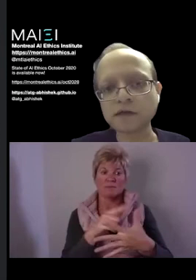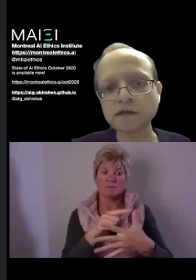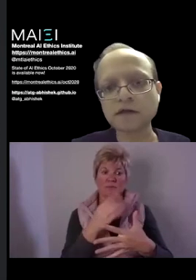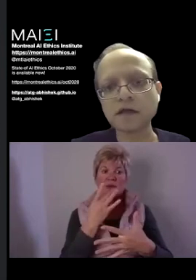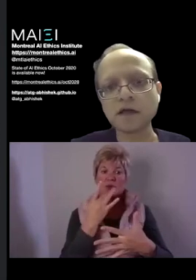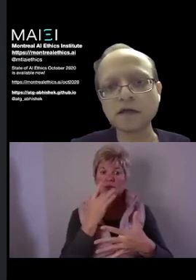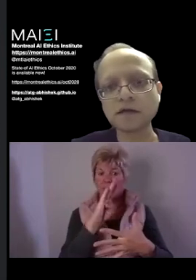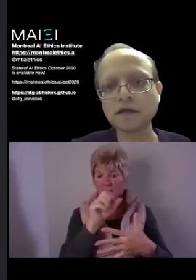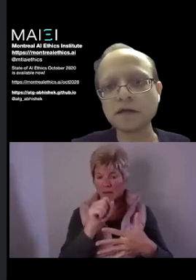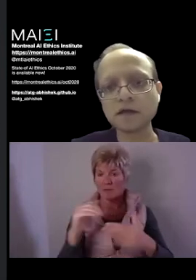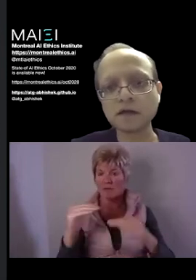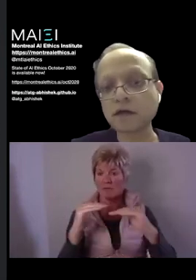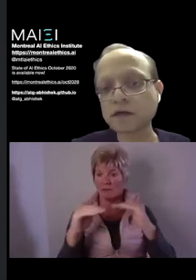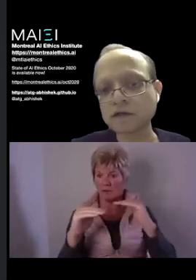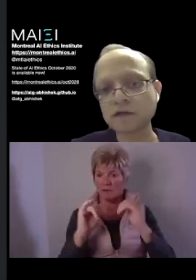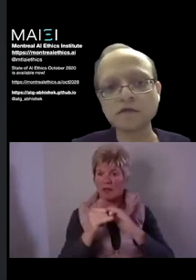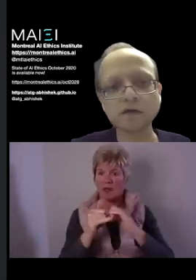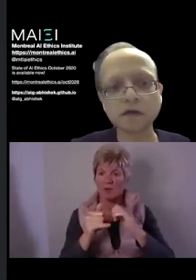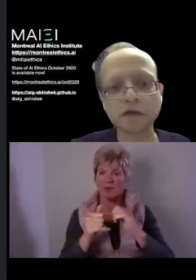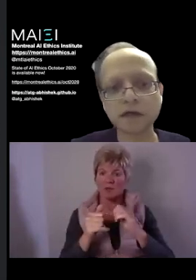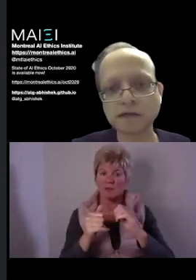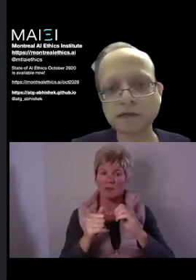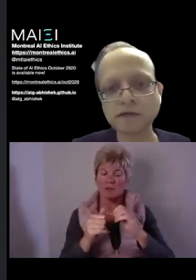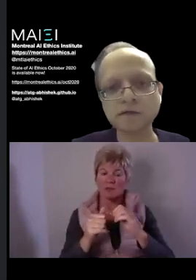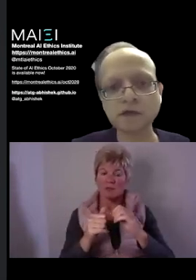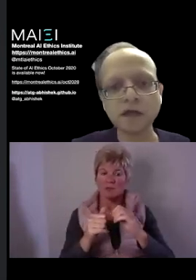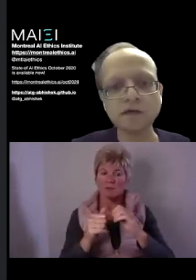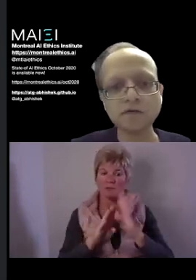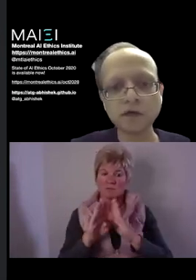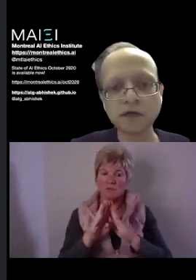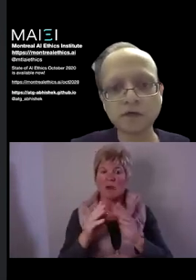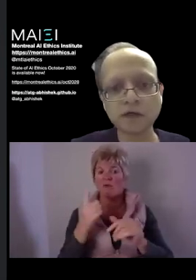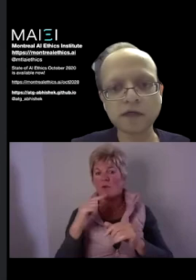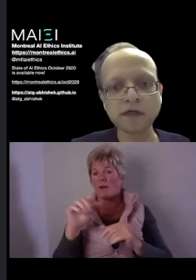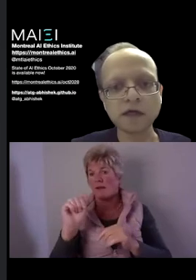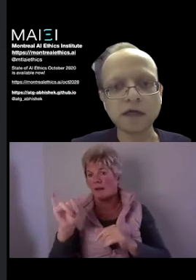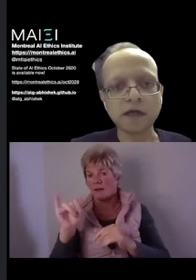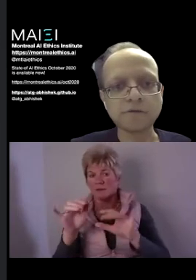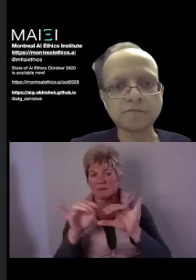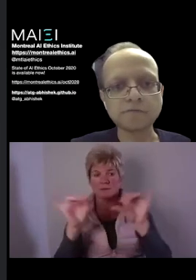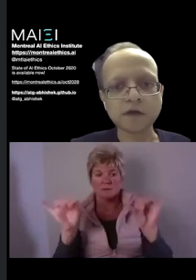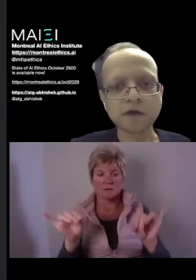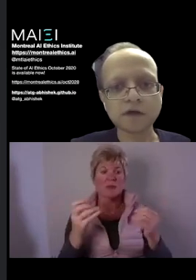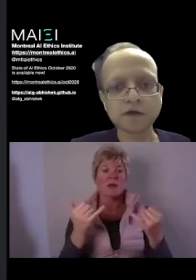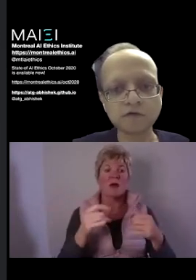get manifested in the context of AI systems. So really quickly,